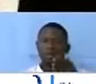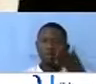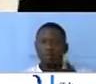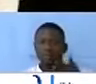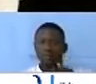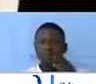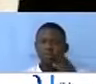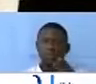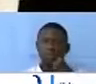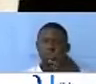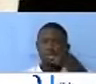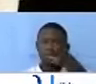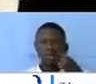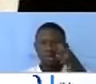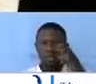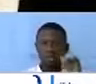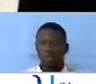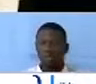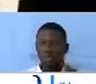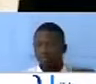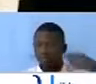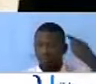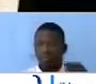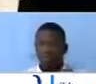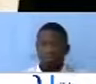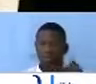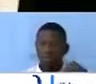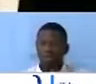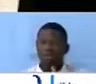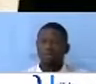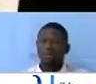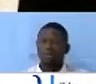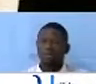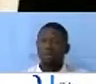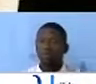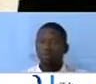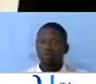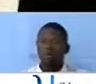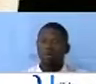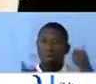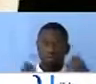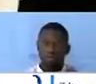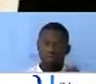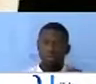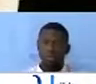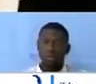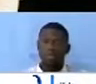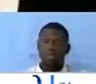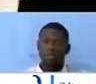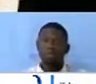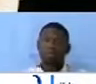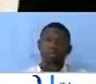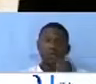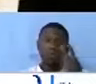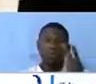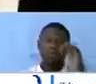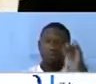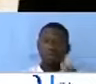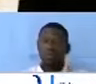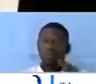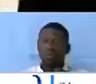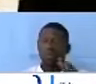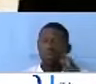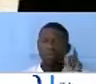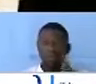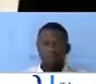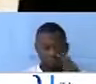years, hence, we are not going to be here. Those who are going to be looking at what happened here 22 years ago are going to be looking at that record. They